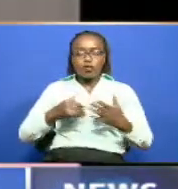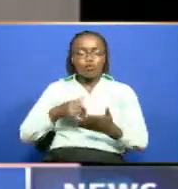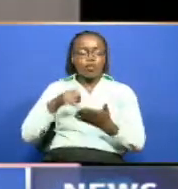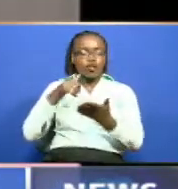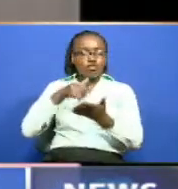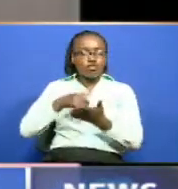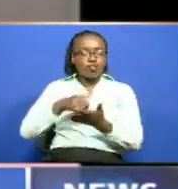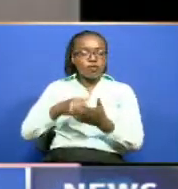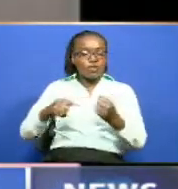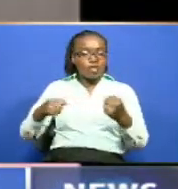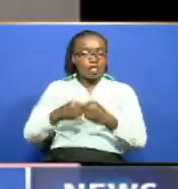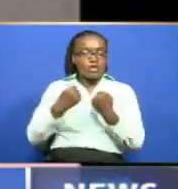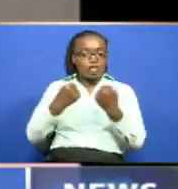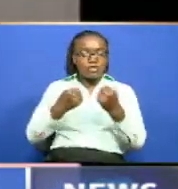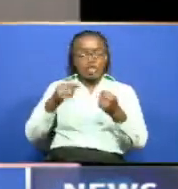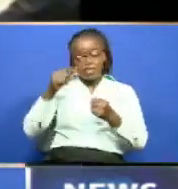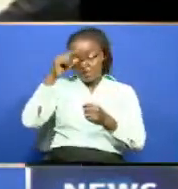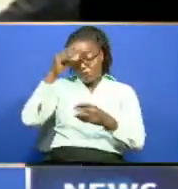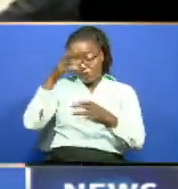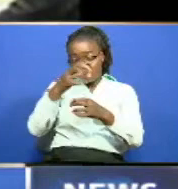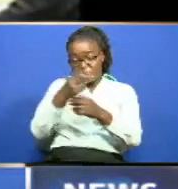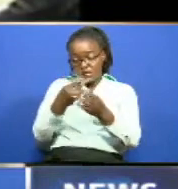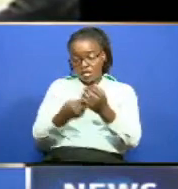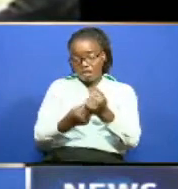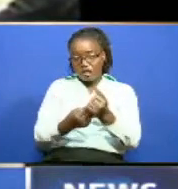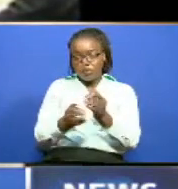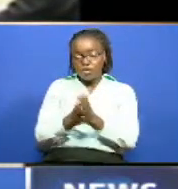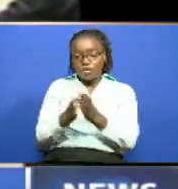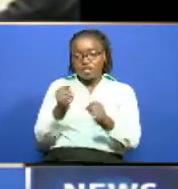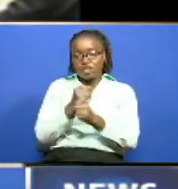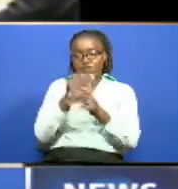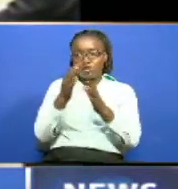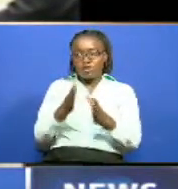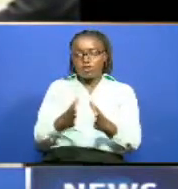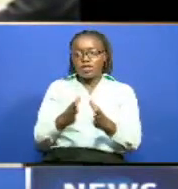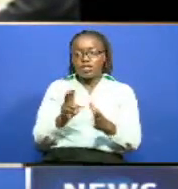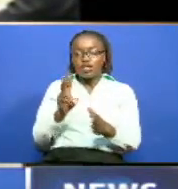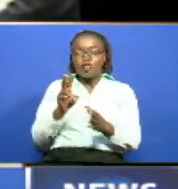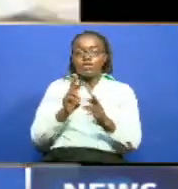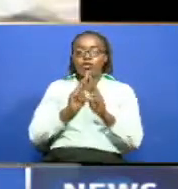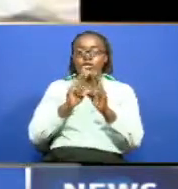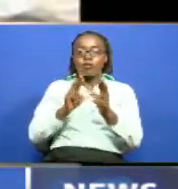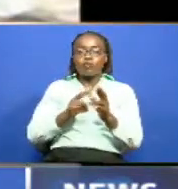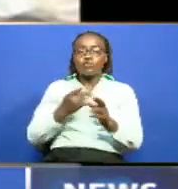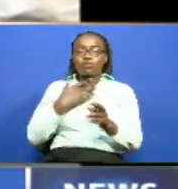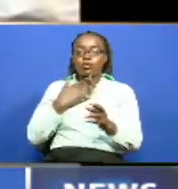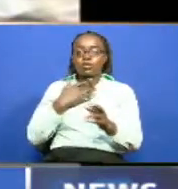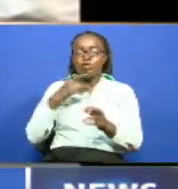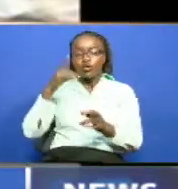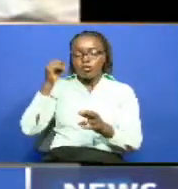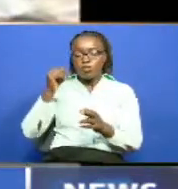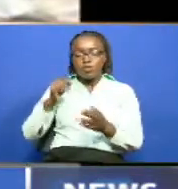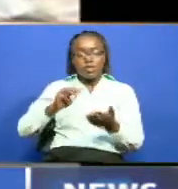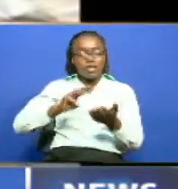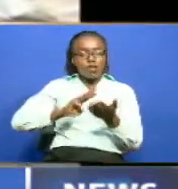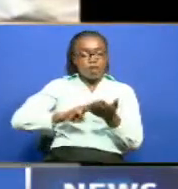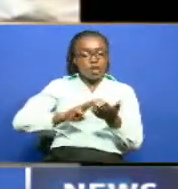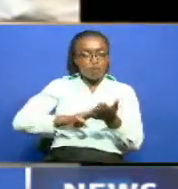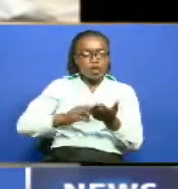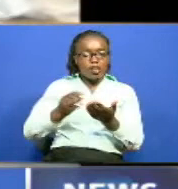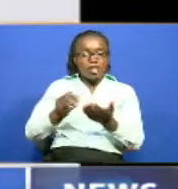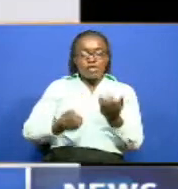in partnership with various stakeholders, has moved into constructing 2 response units between Mombasa and Malaba to provide emergency medical